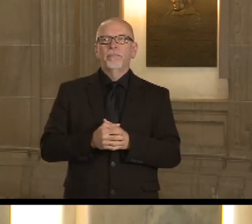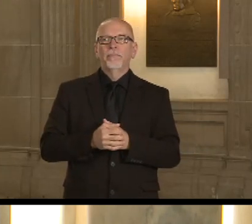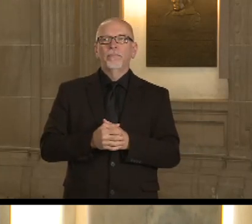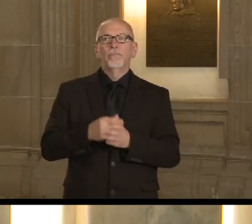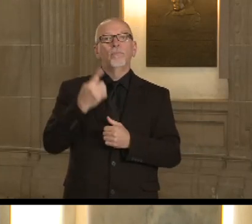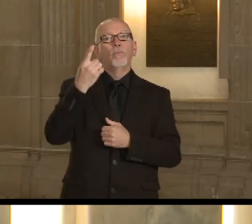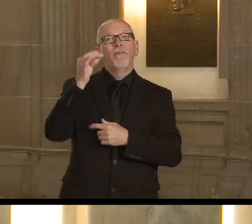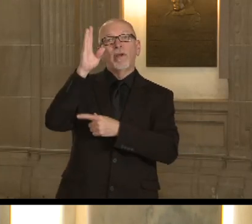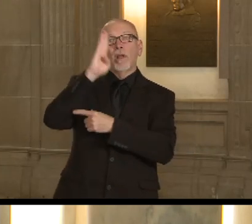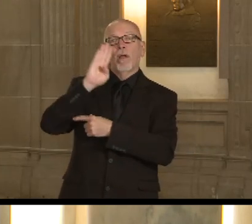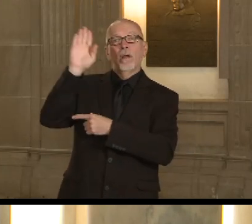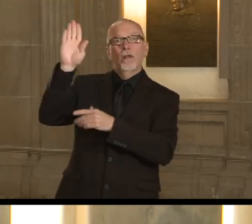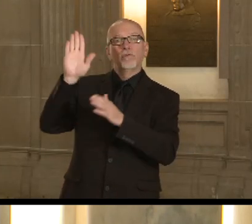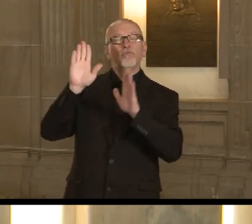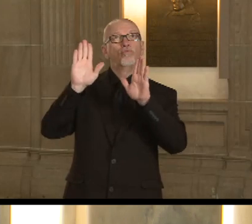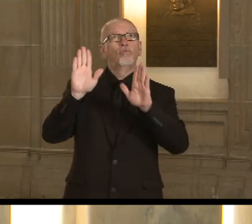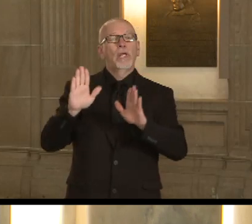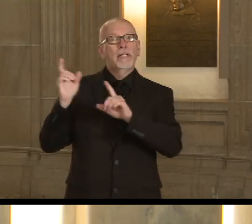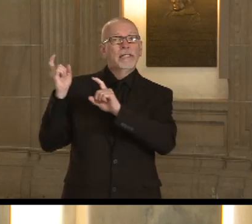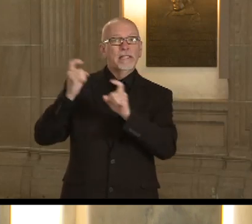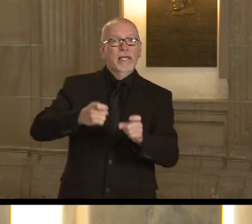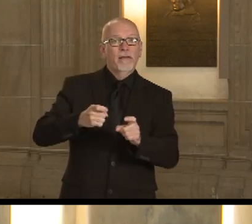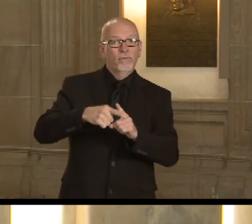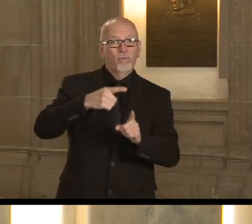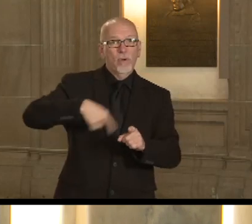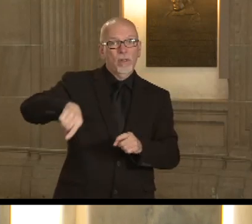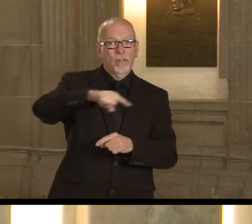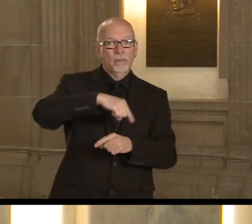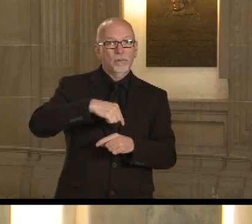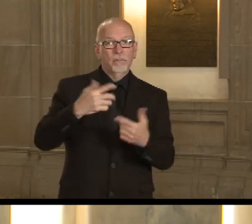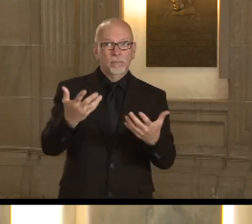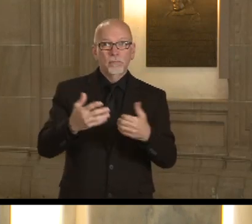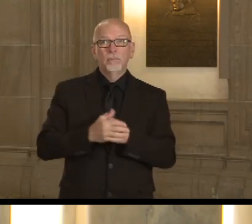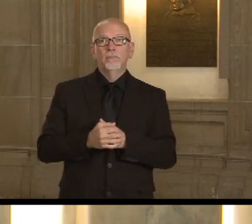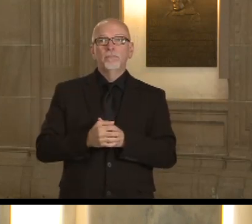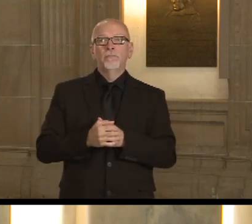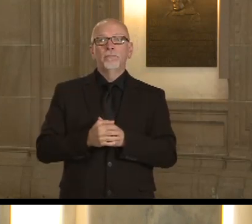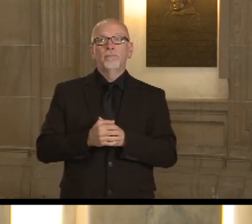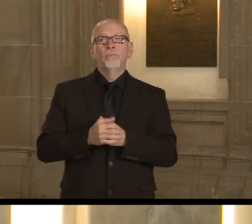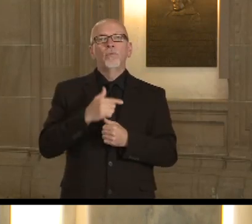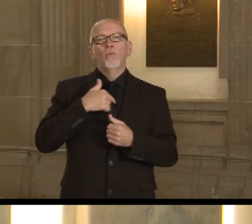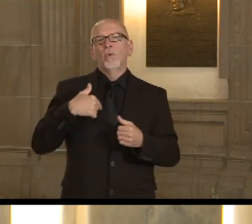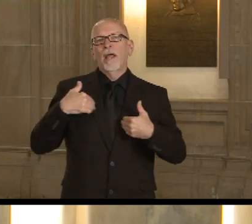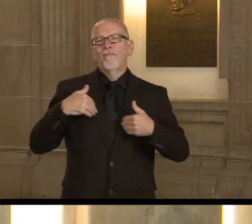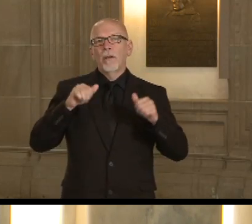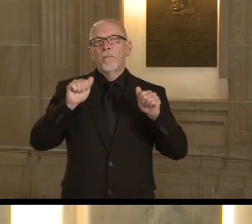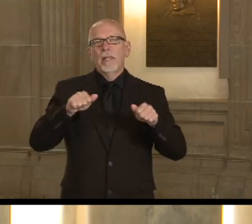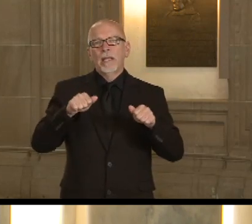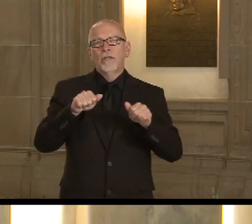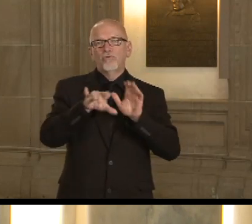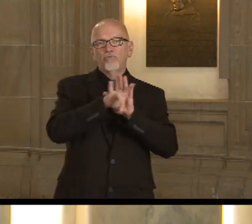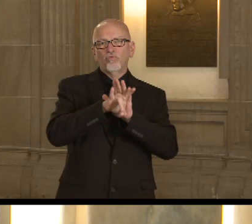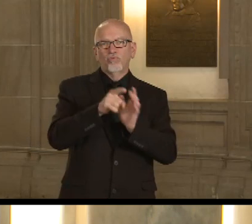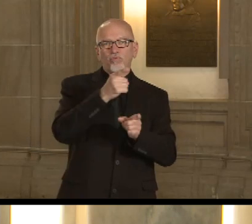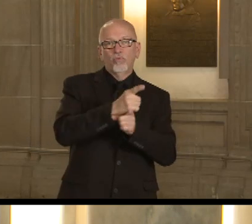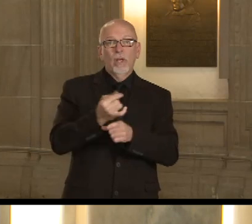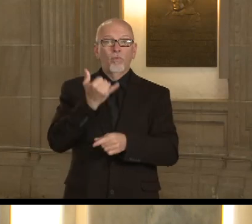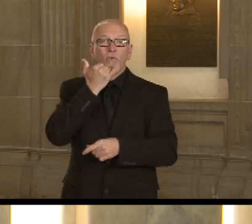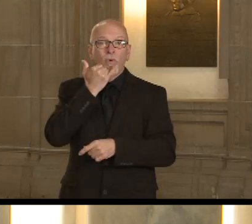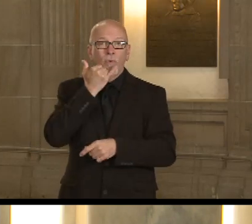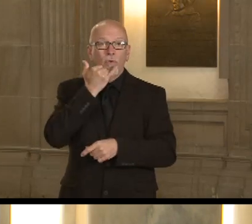One of God's greatest gifts to us all is the ability to choose between right and